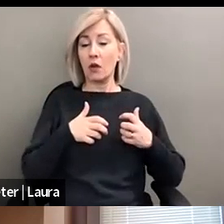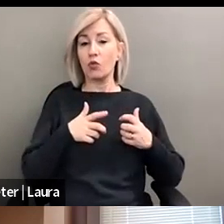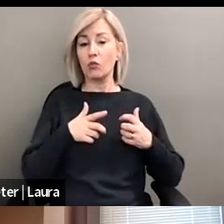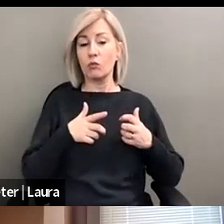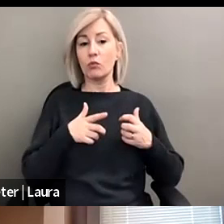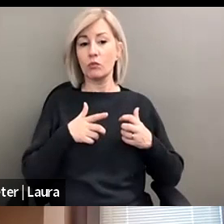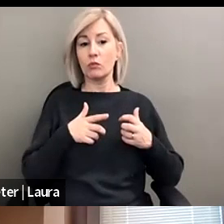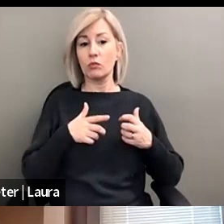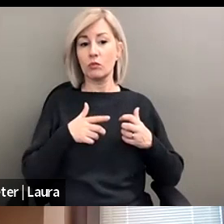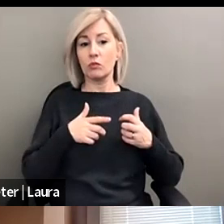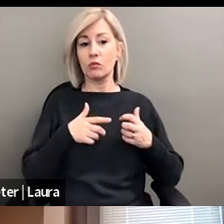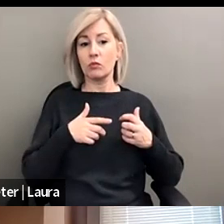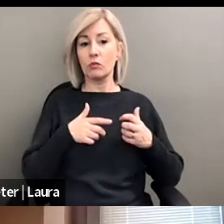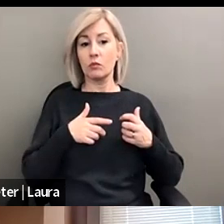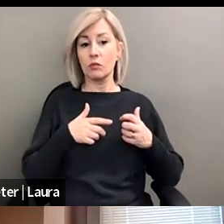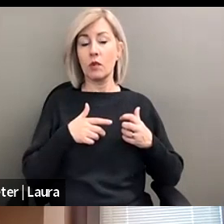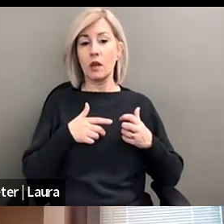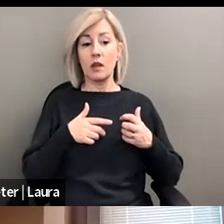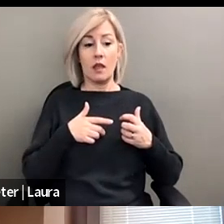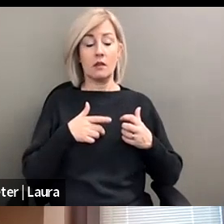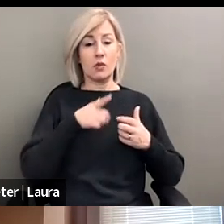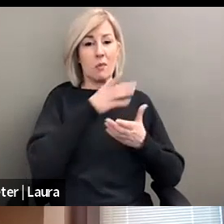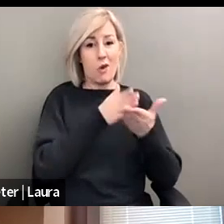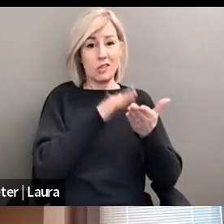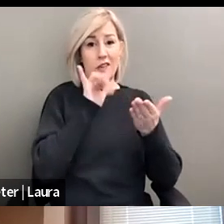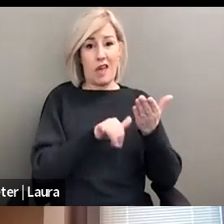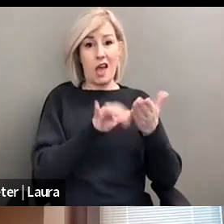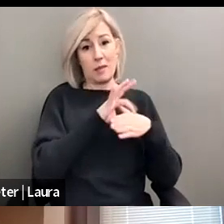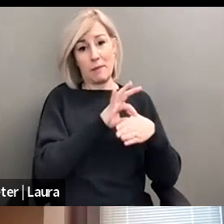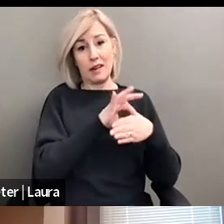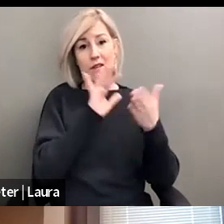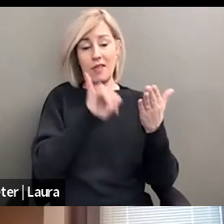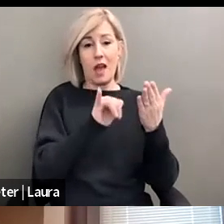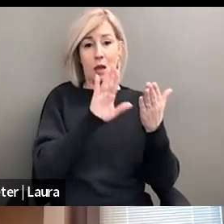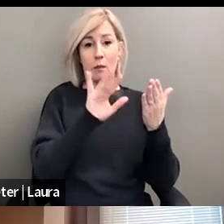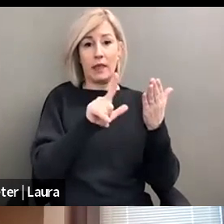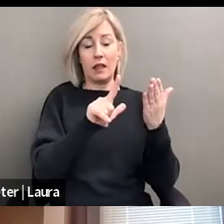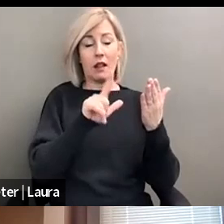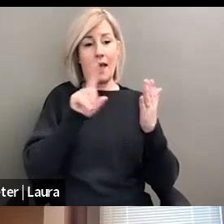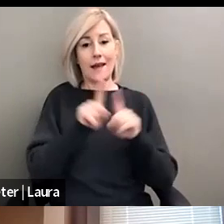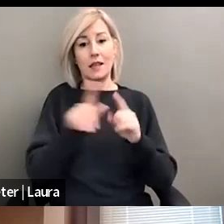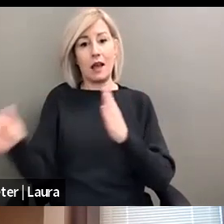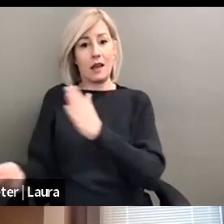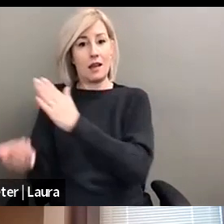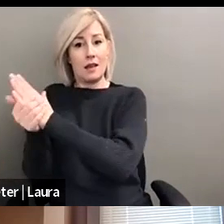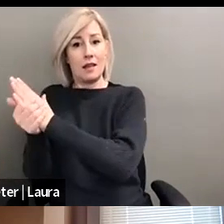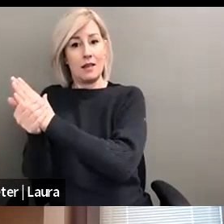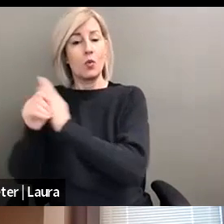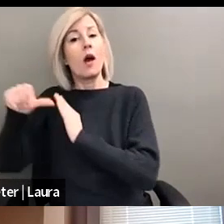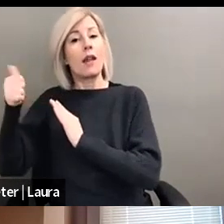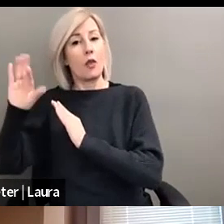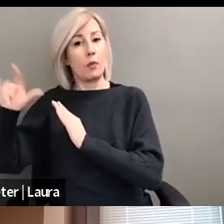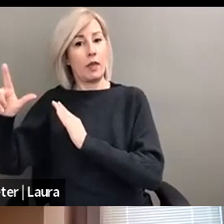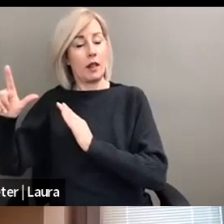that, at least the guts of that bill onto, as an amendment onto another bill. So you're